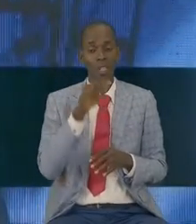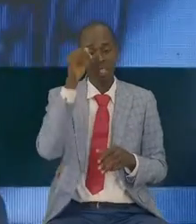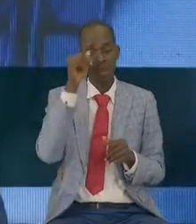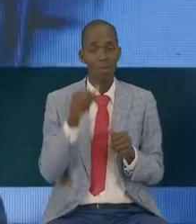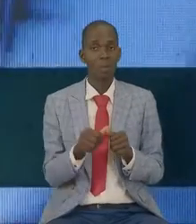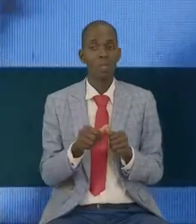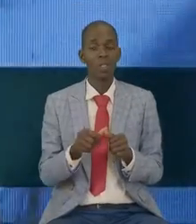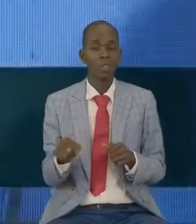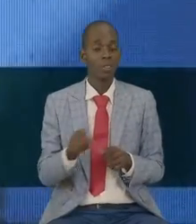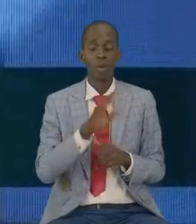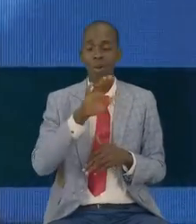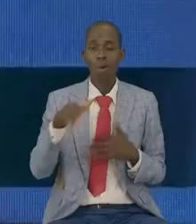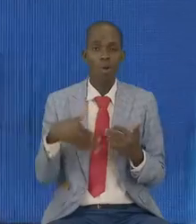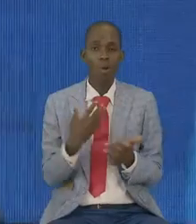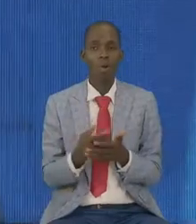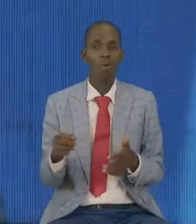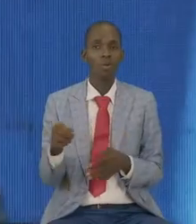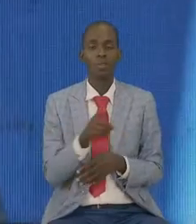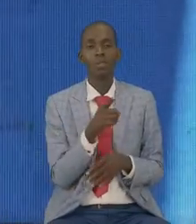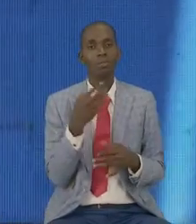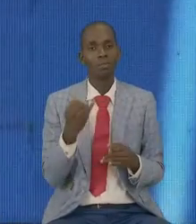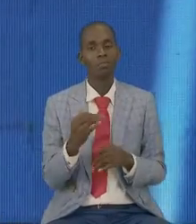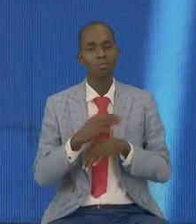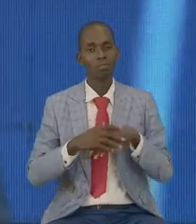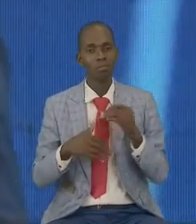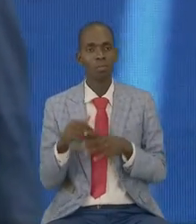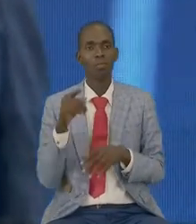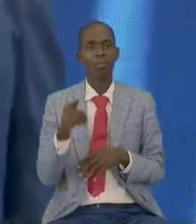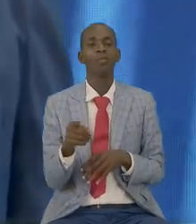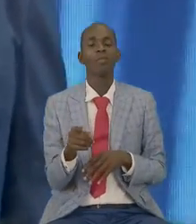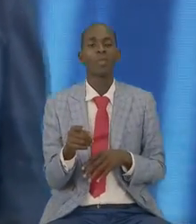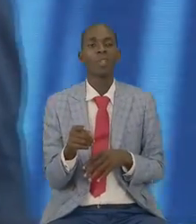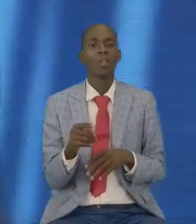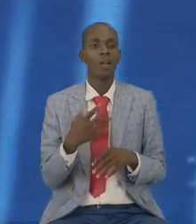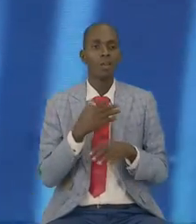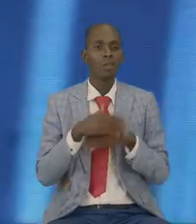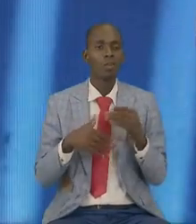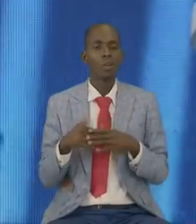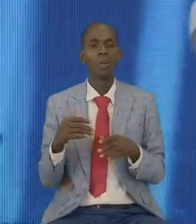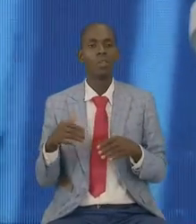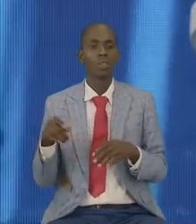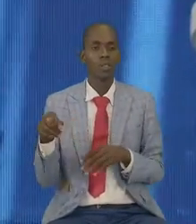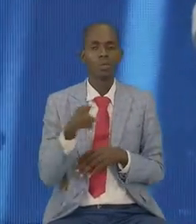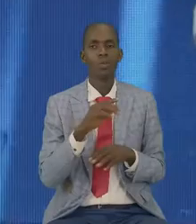they all of them bemoaned him, and they comforted all him all